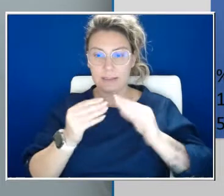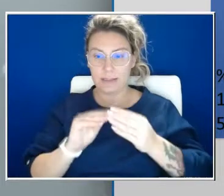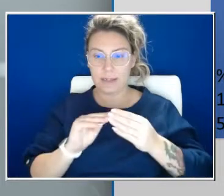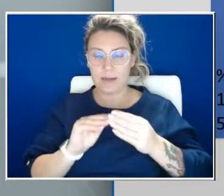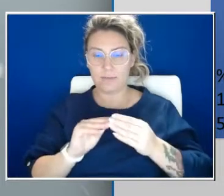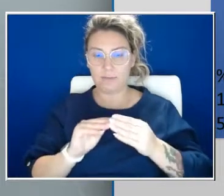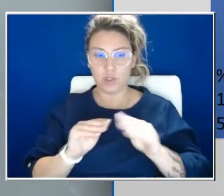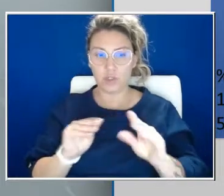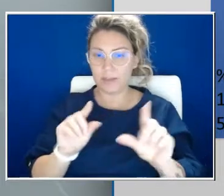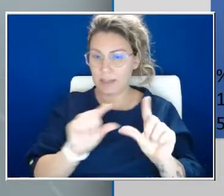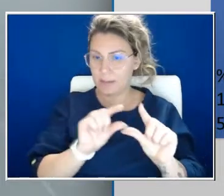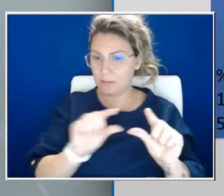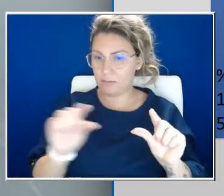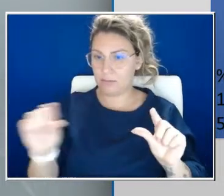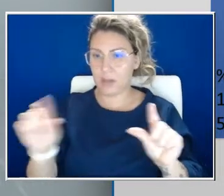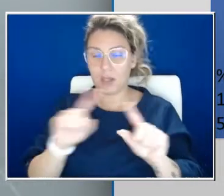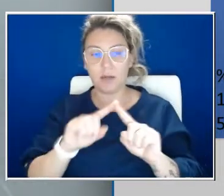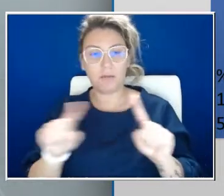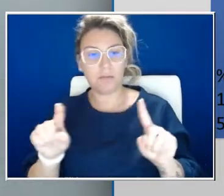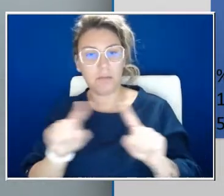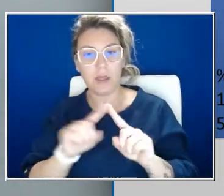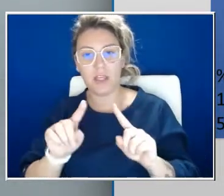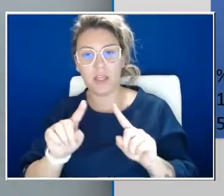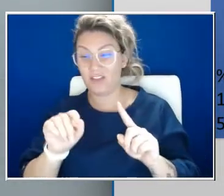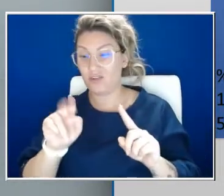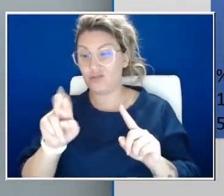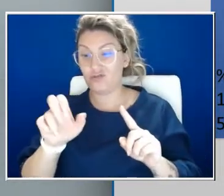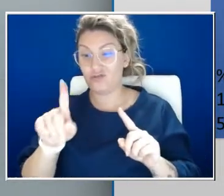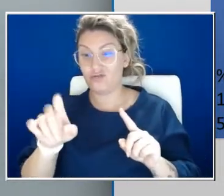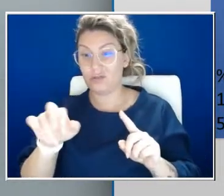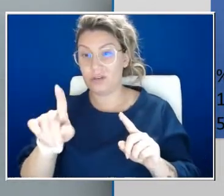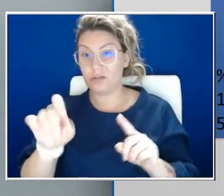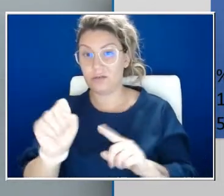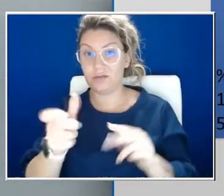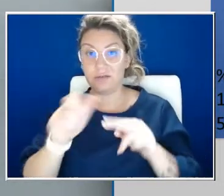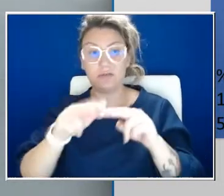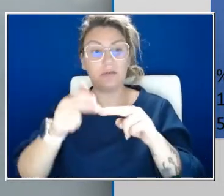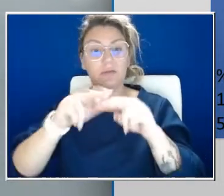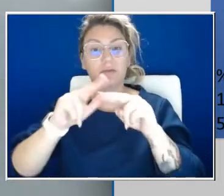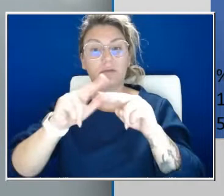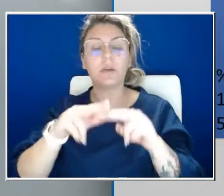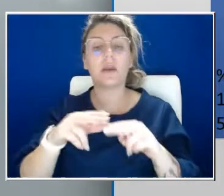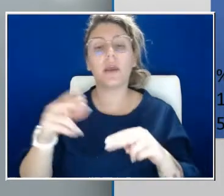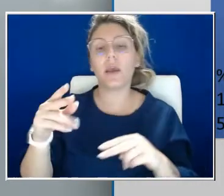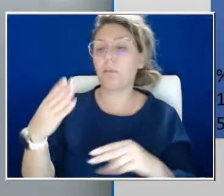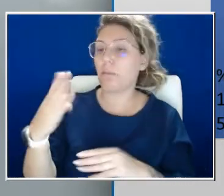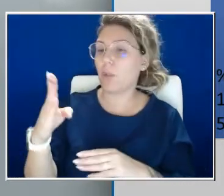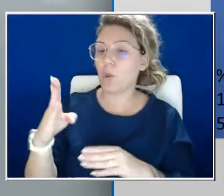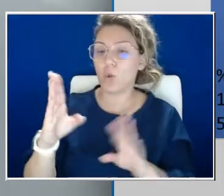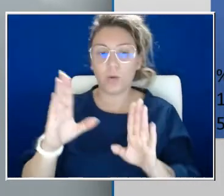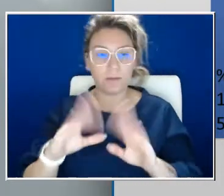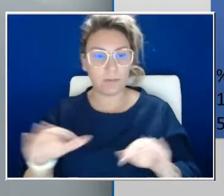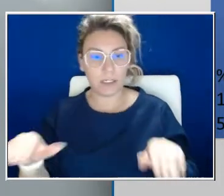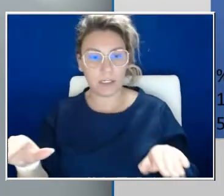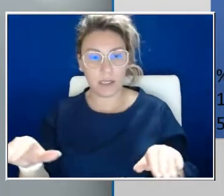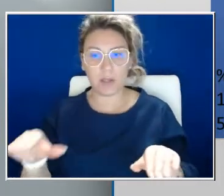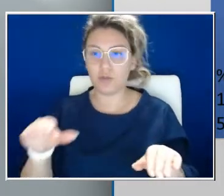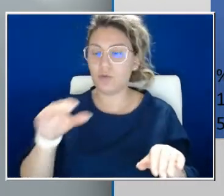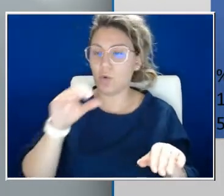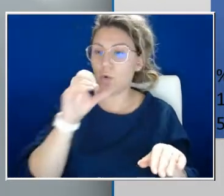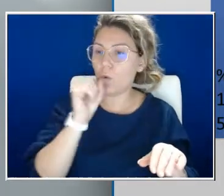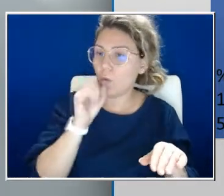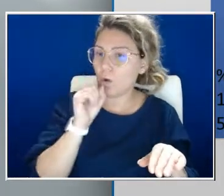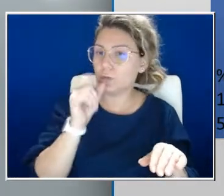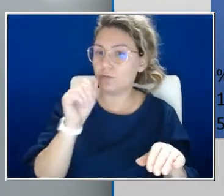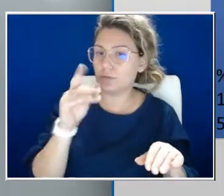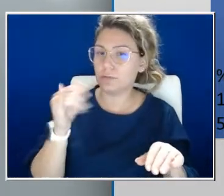overall trends are increasing. And then you will see that in blue is pediatrics. The orange or yellow is